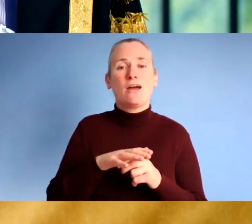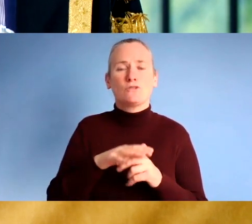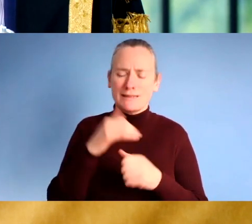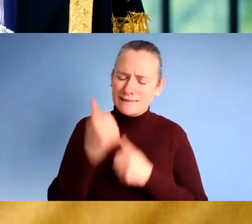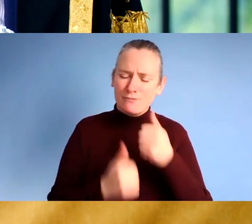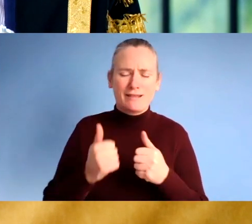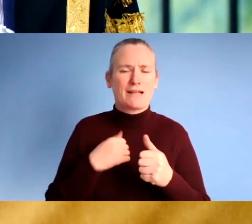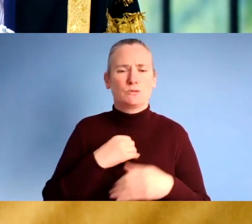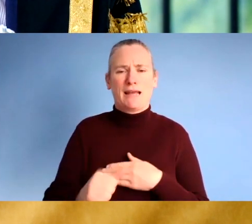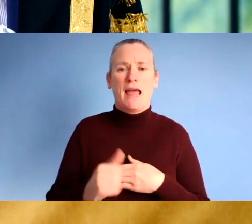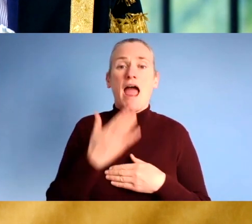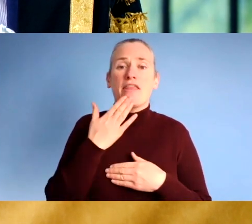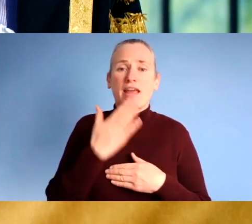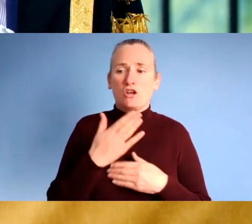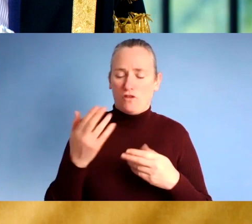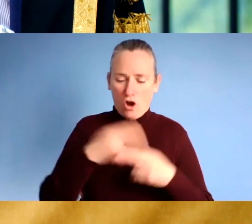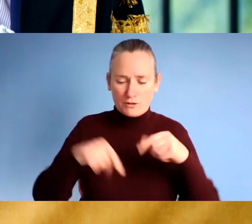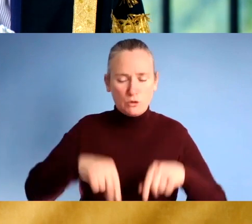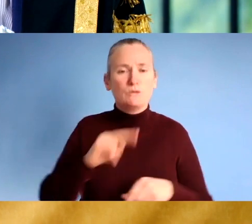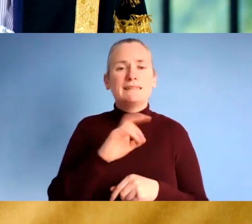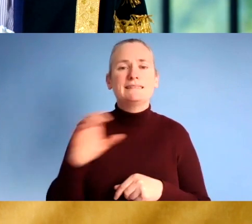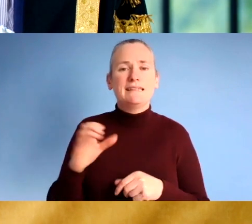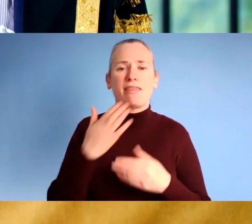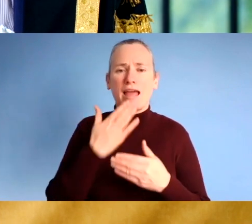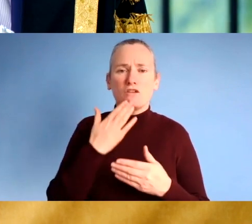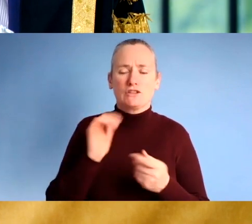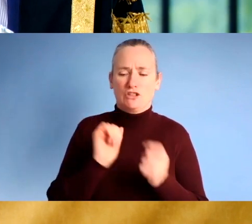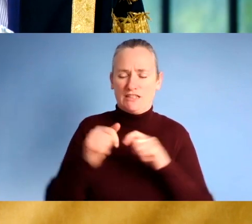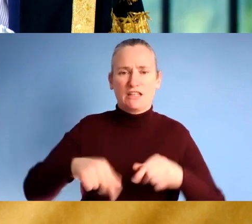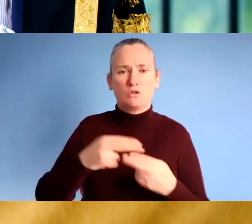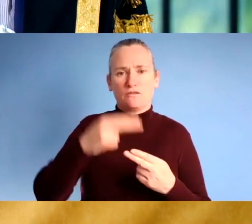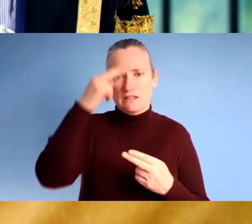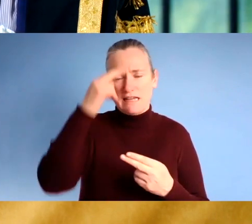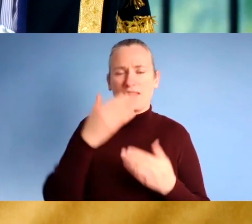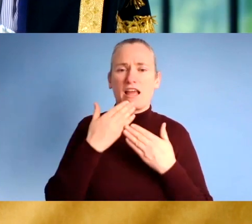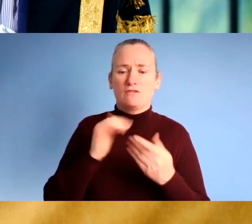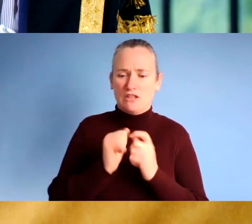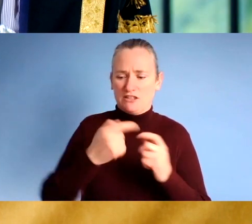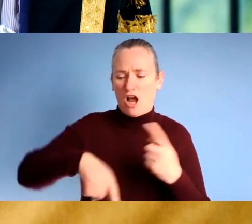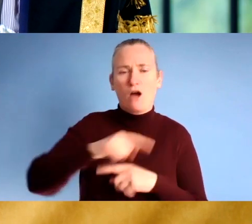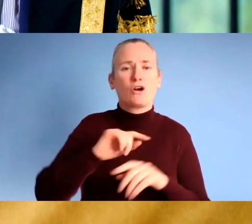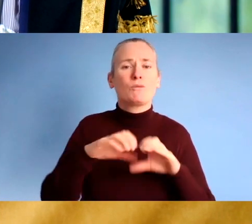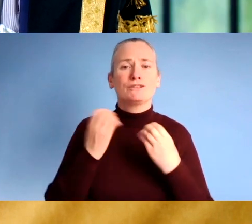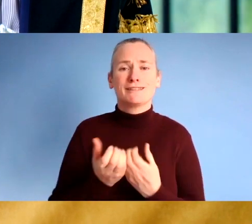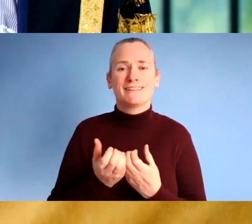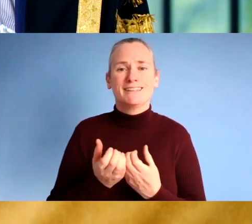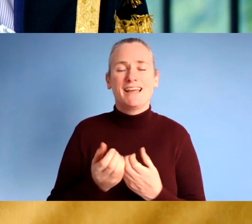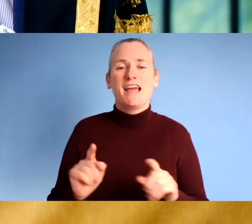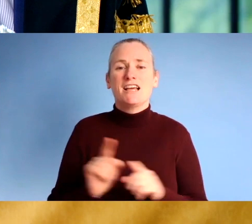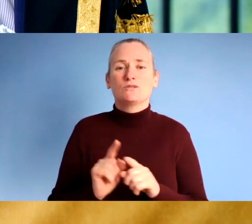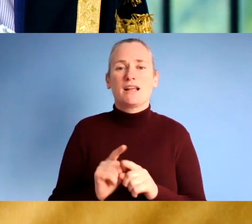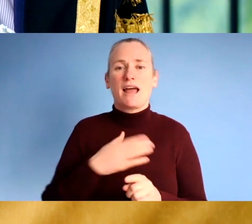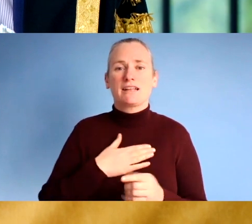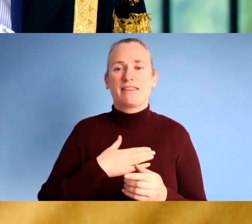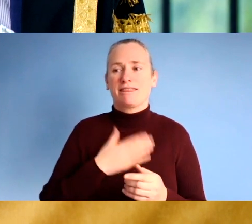I thank you for coming to UCC. I thank you for changing our university, and I thank you for changing our community. I would also like to thank the